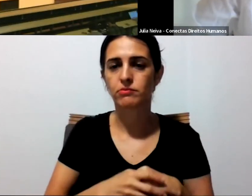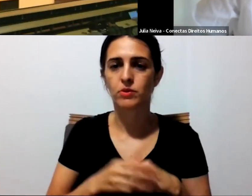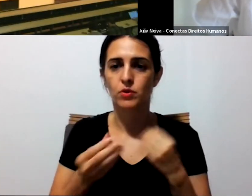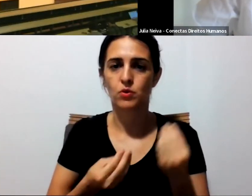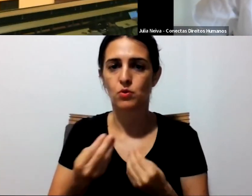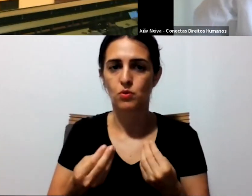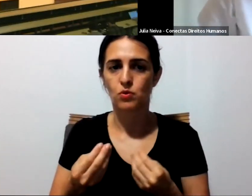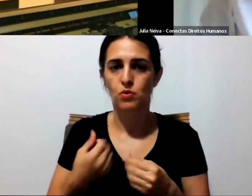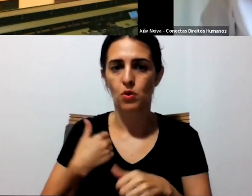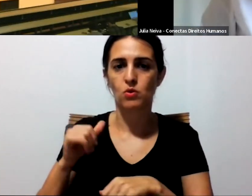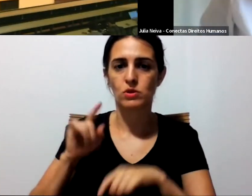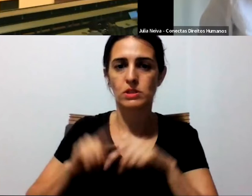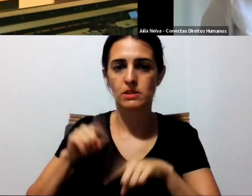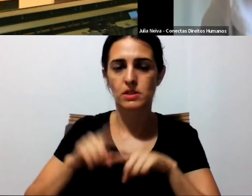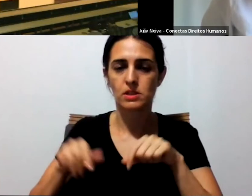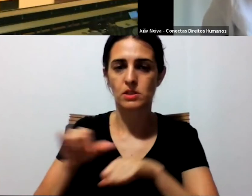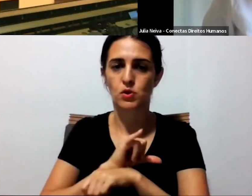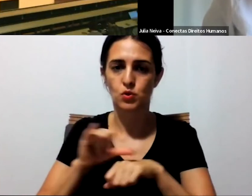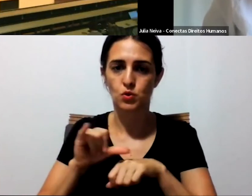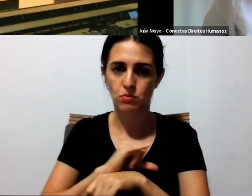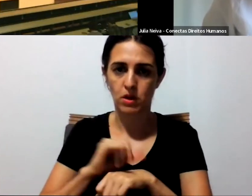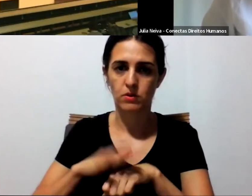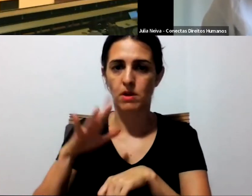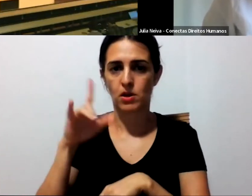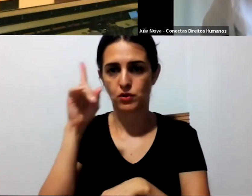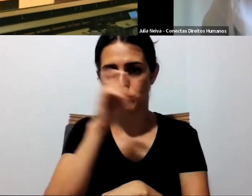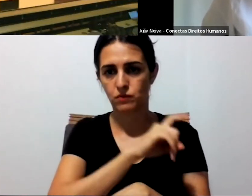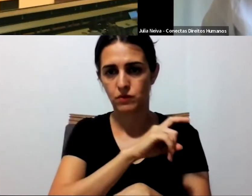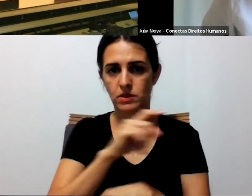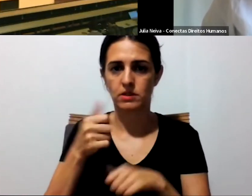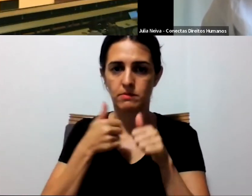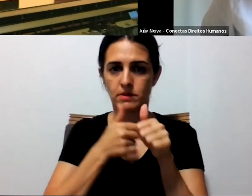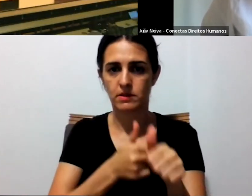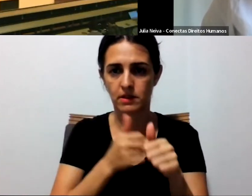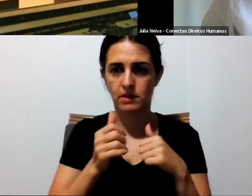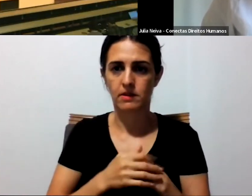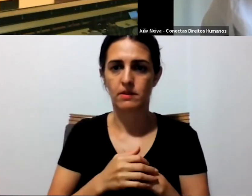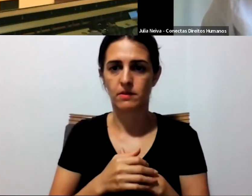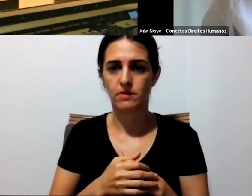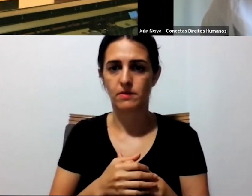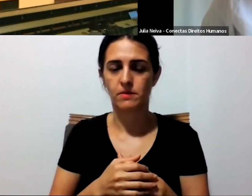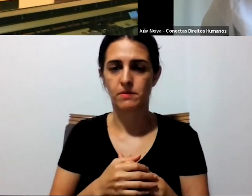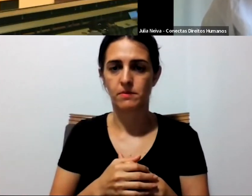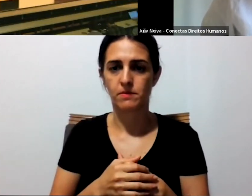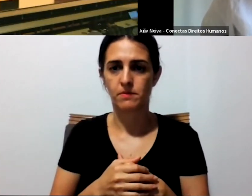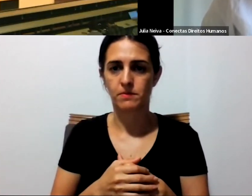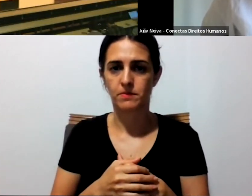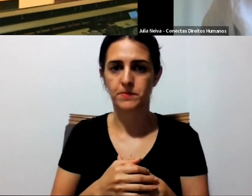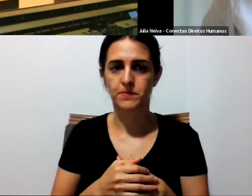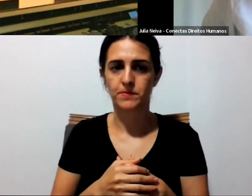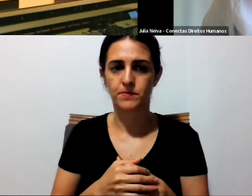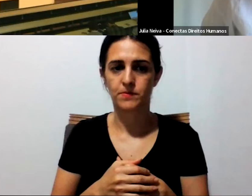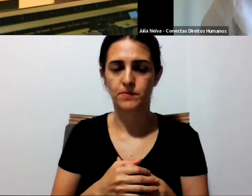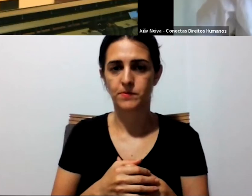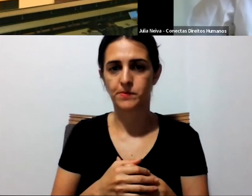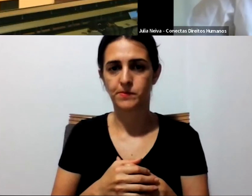like tax or maybe sustainability. Let me hear your thoughts. Thank you. Okay, I don't know if